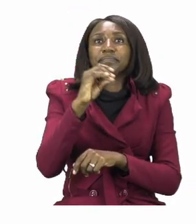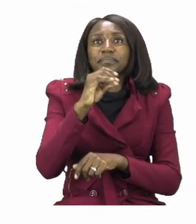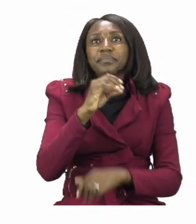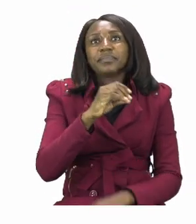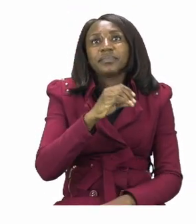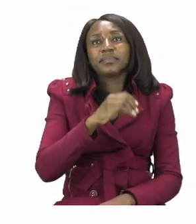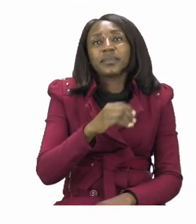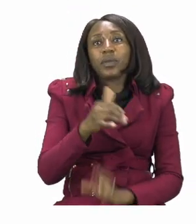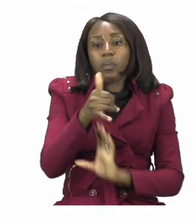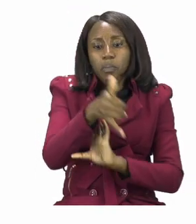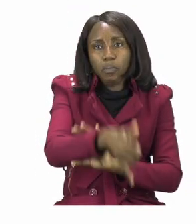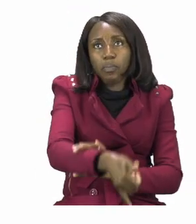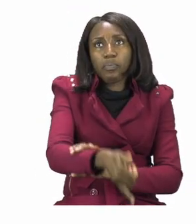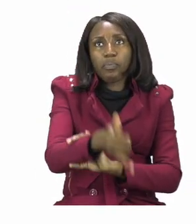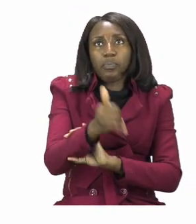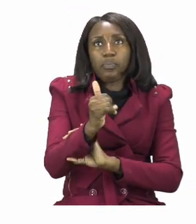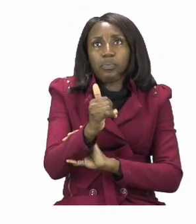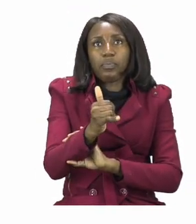kettle,